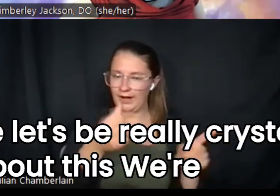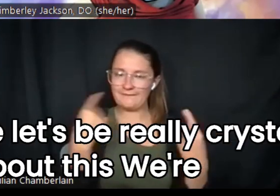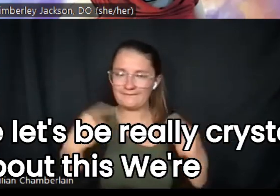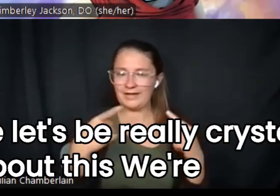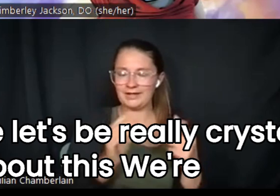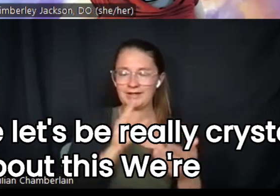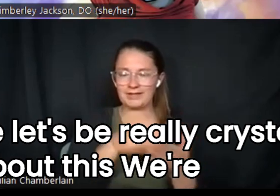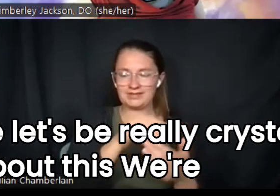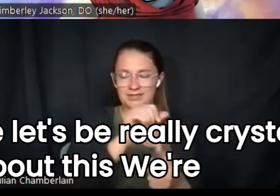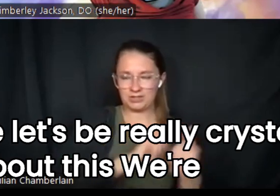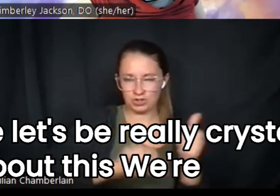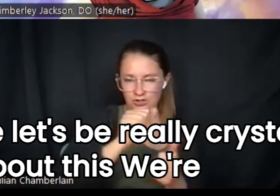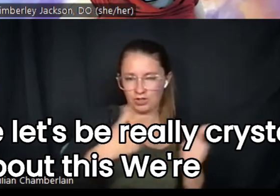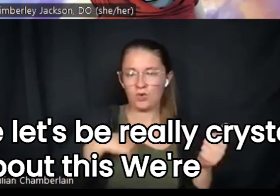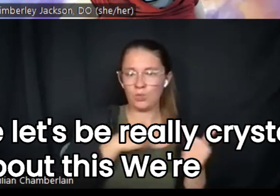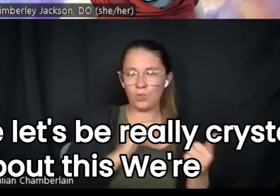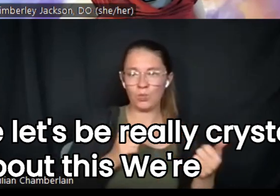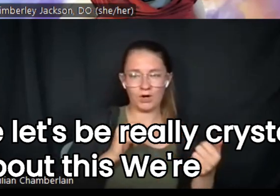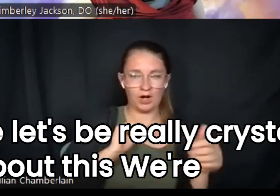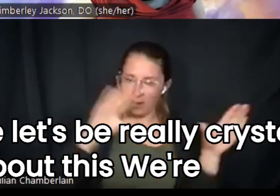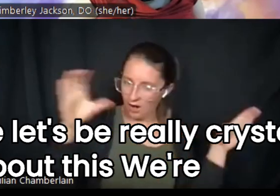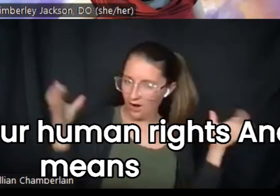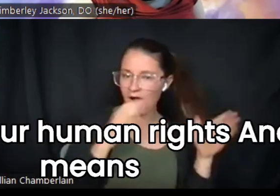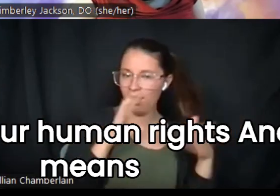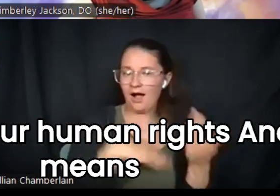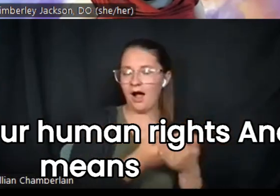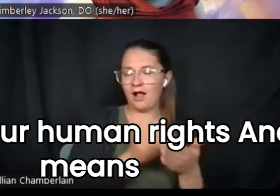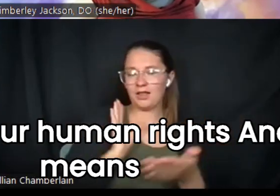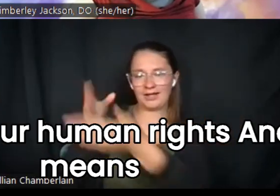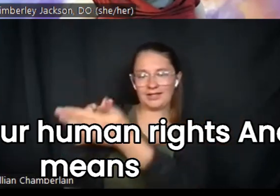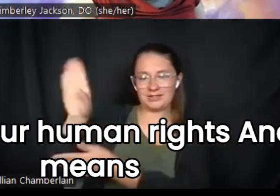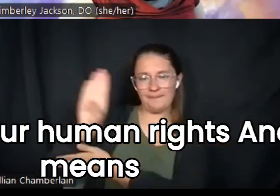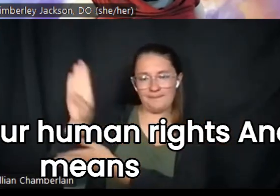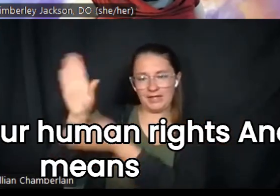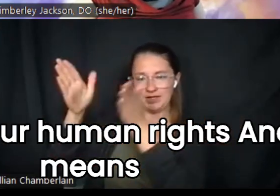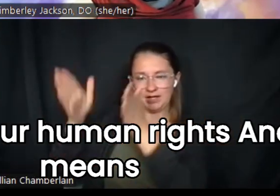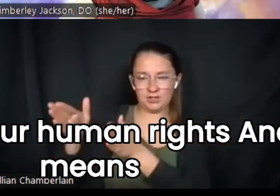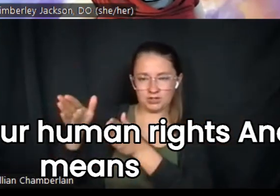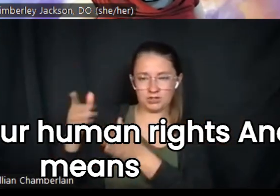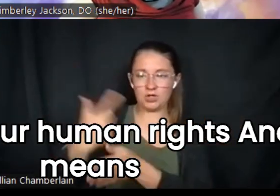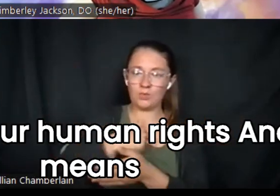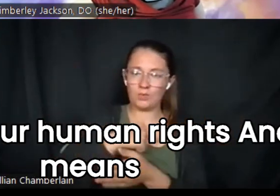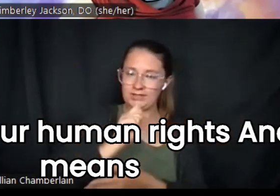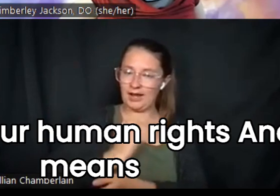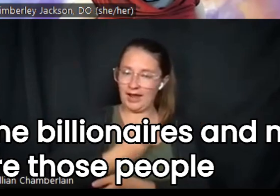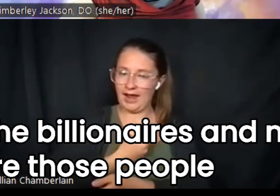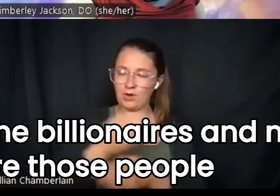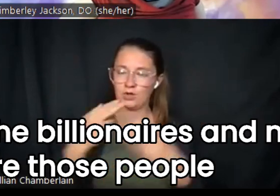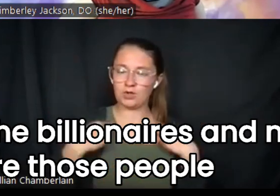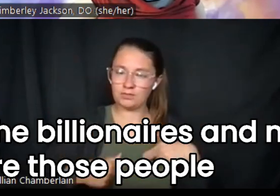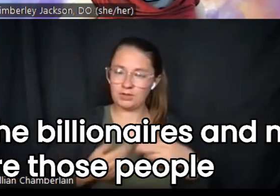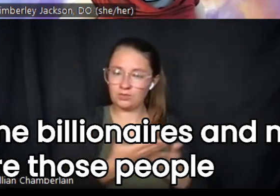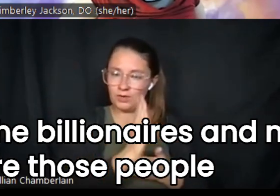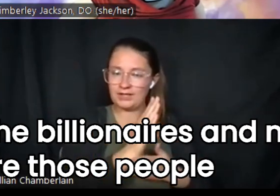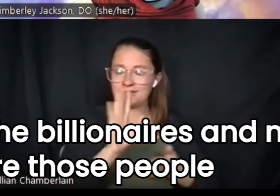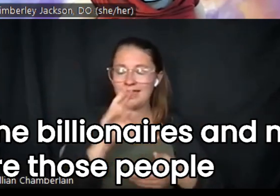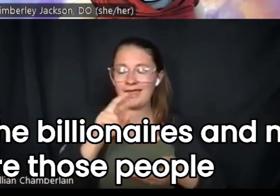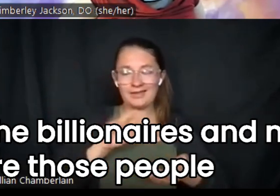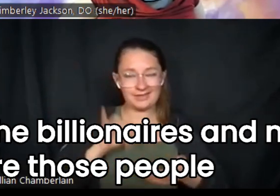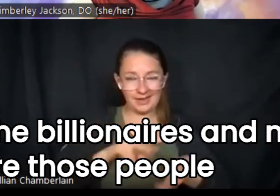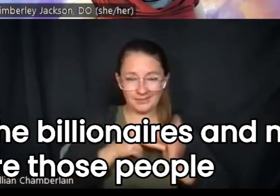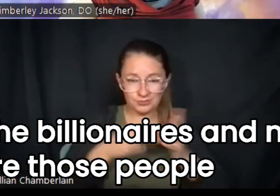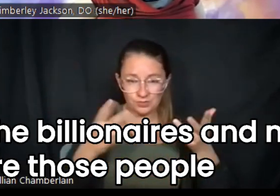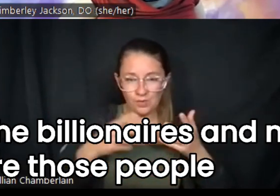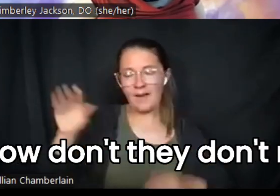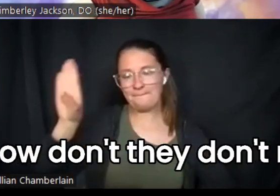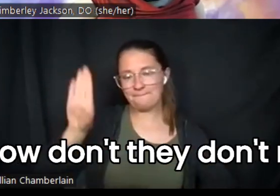the billionaires. Like, let's be really crystal clear about this. We're fighting for our human rights, and that means taking down the billionaires and making